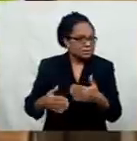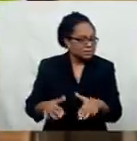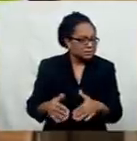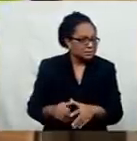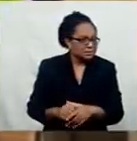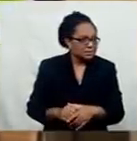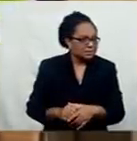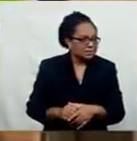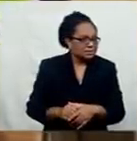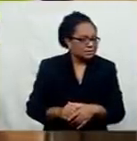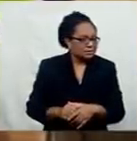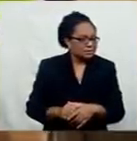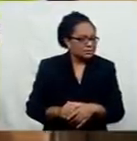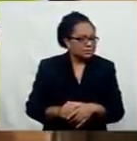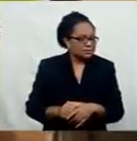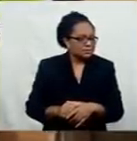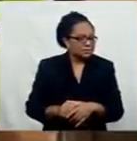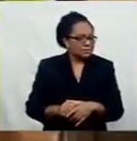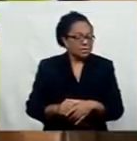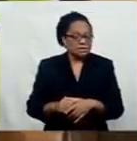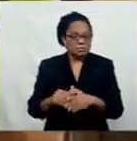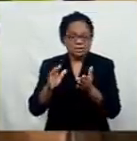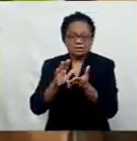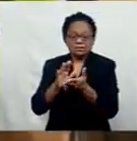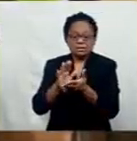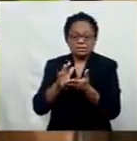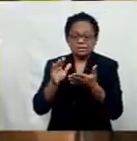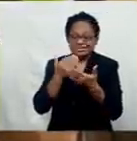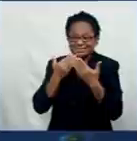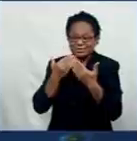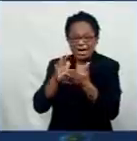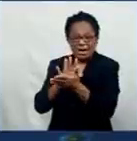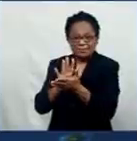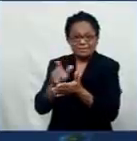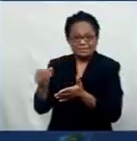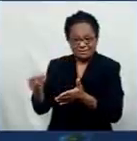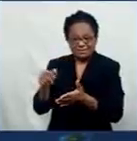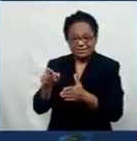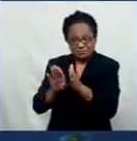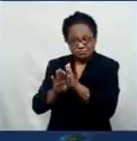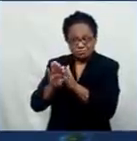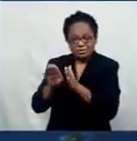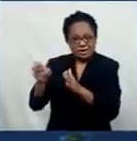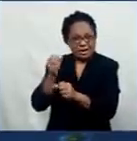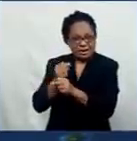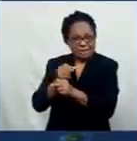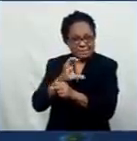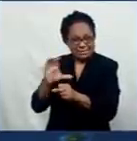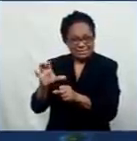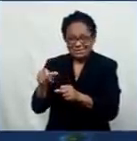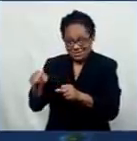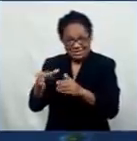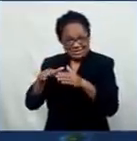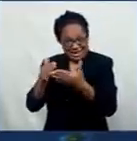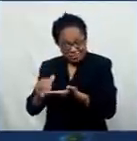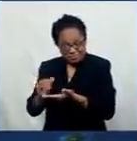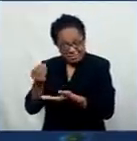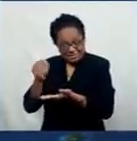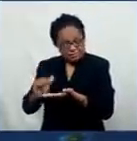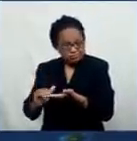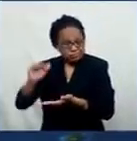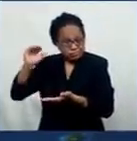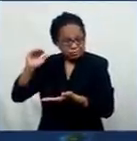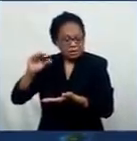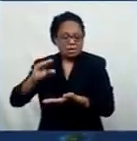companies around and make profit. And out of the profit that they are making, they are now sharing it with